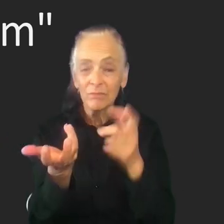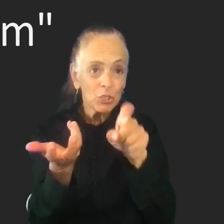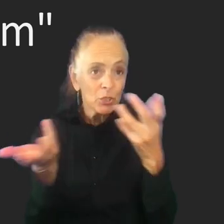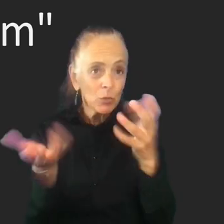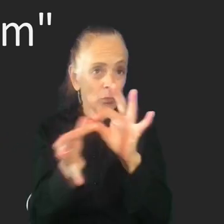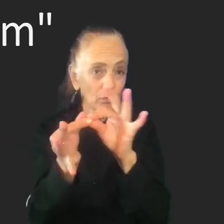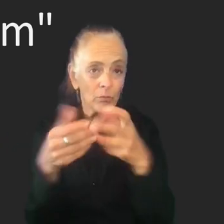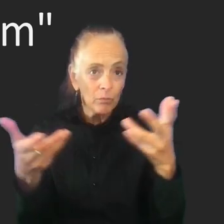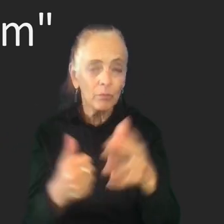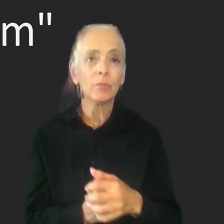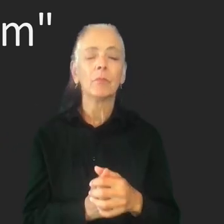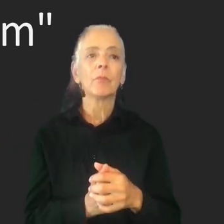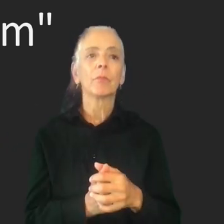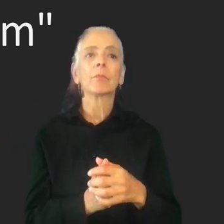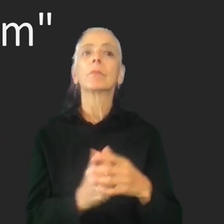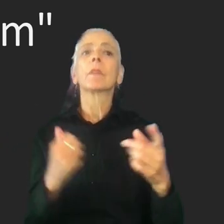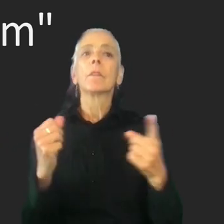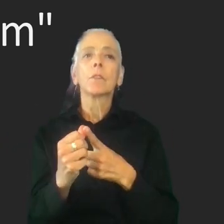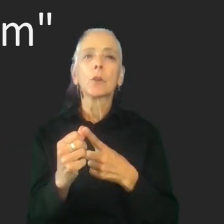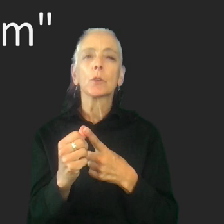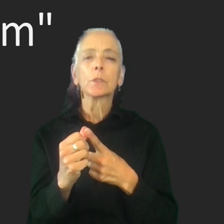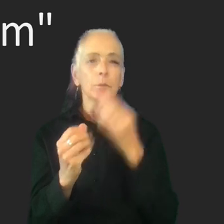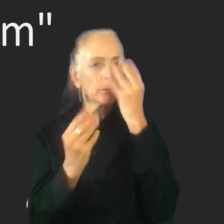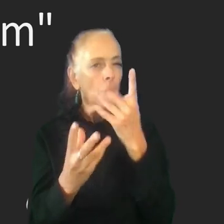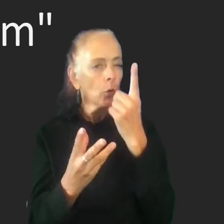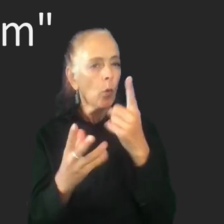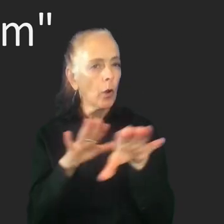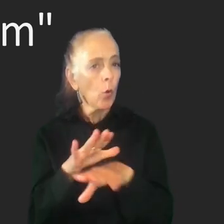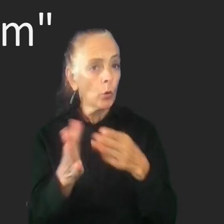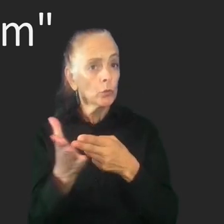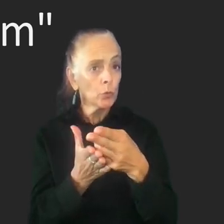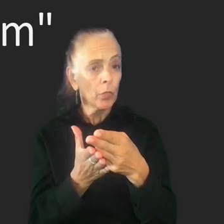between them i'm going to start with one core truth